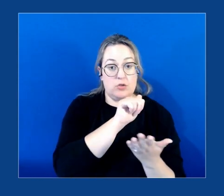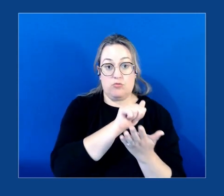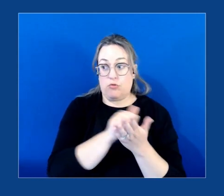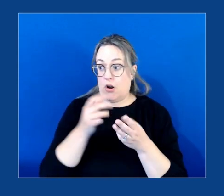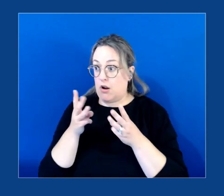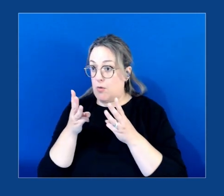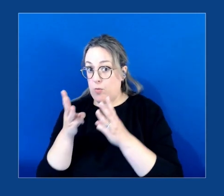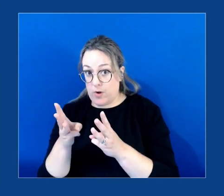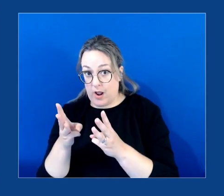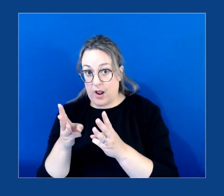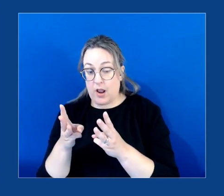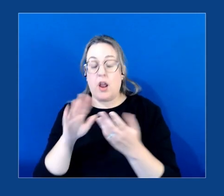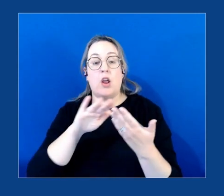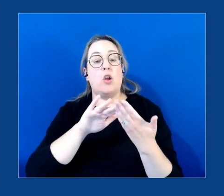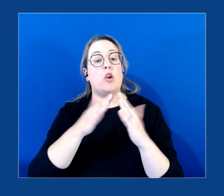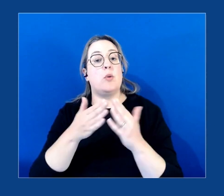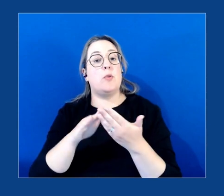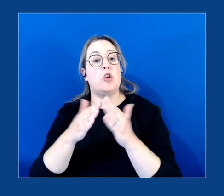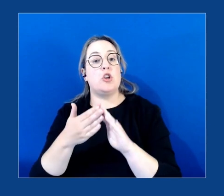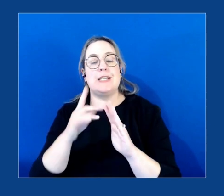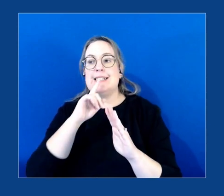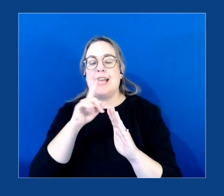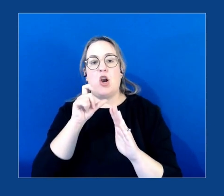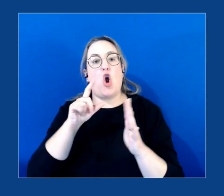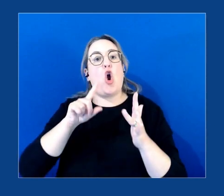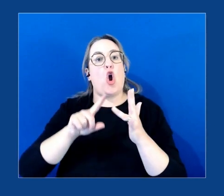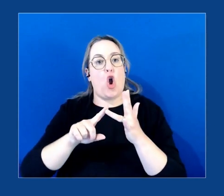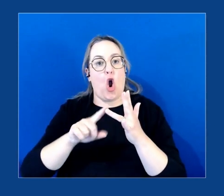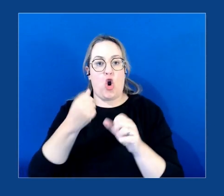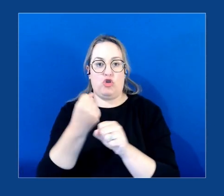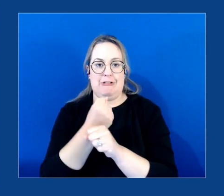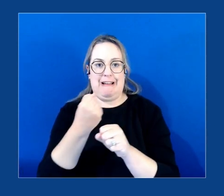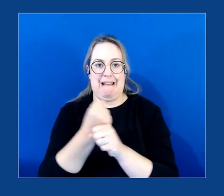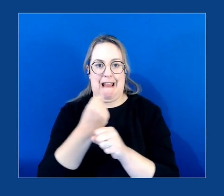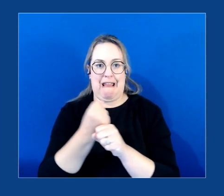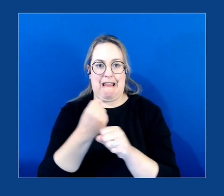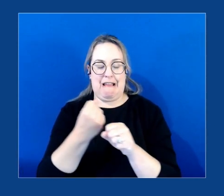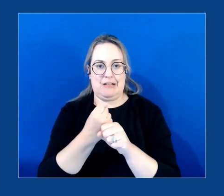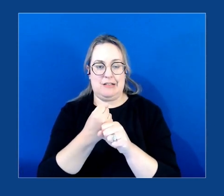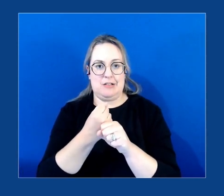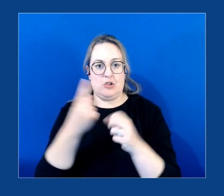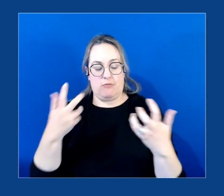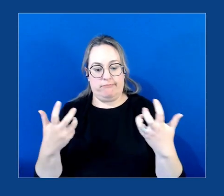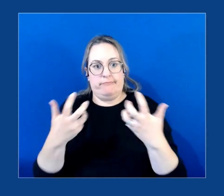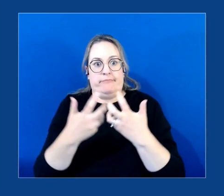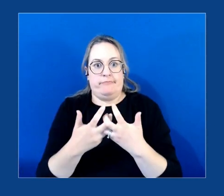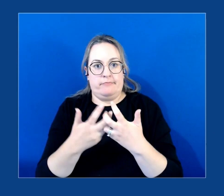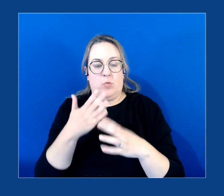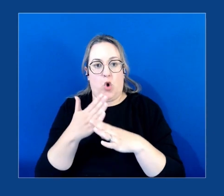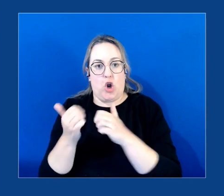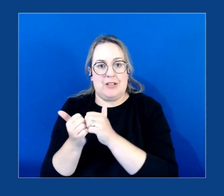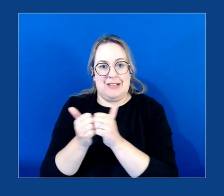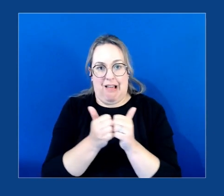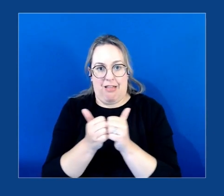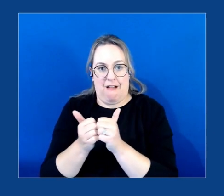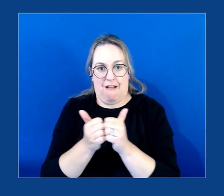proliferated, the importance of co-creating frameworks for practitioners to do the recording and documentation has also become more and more apparent. And that was,